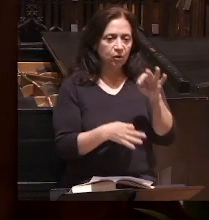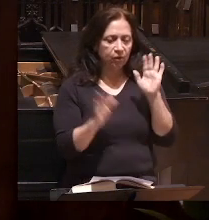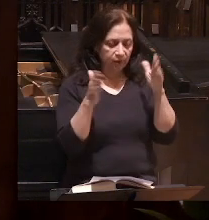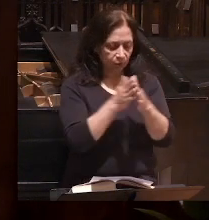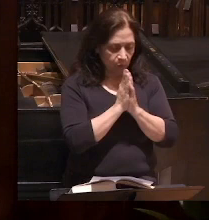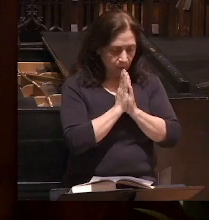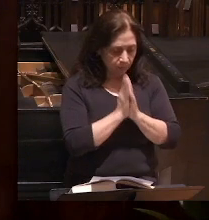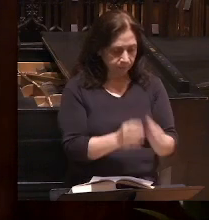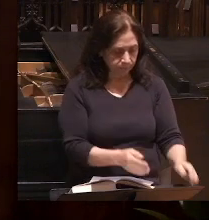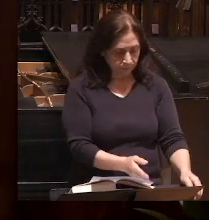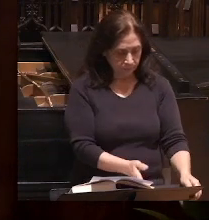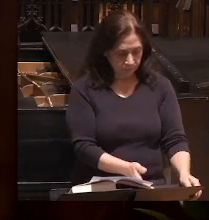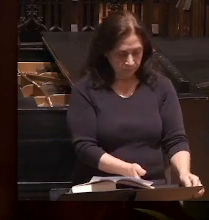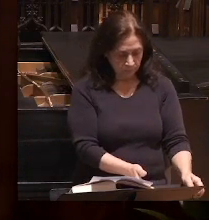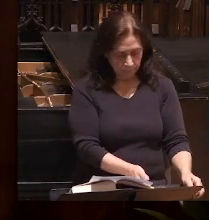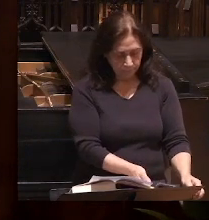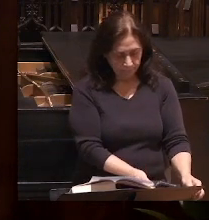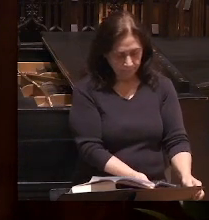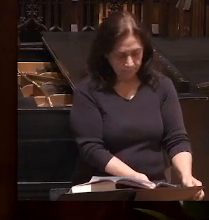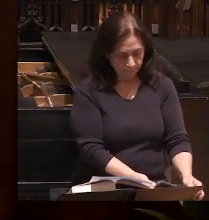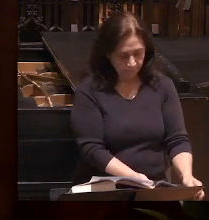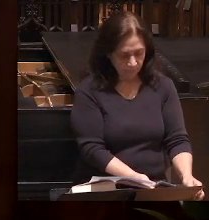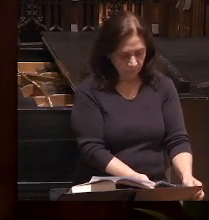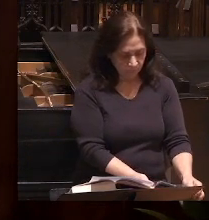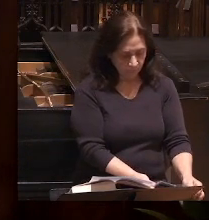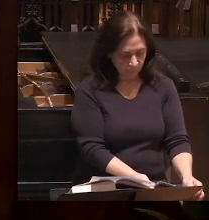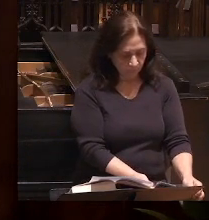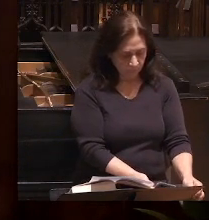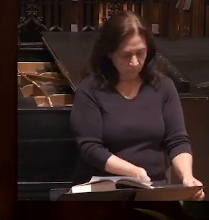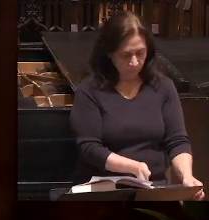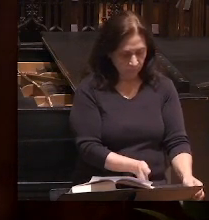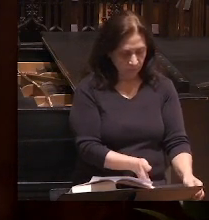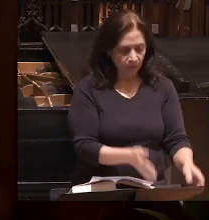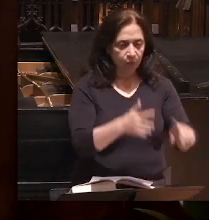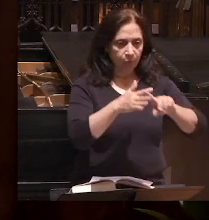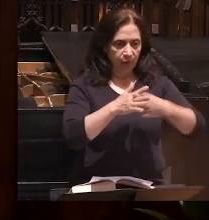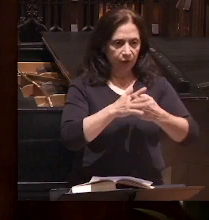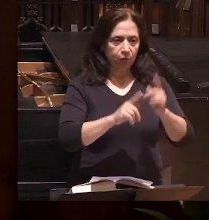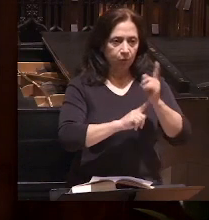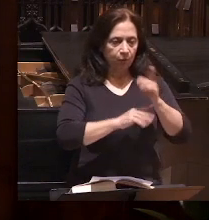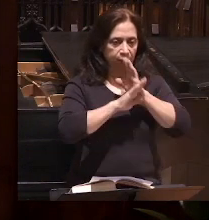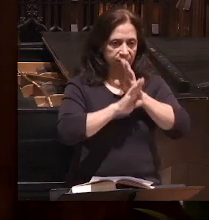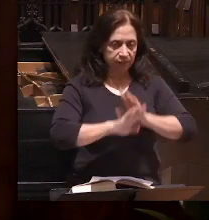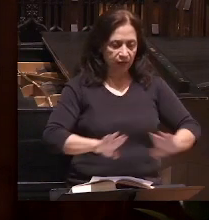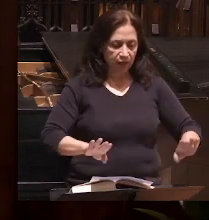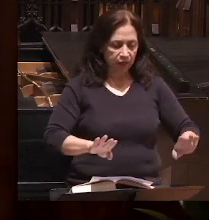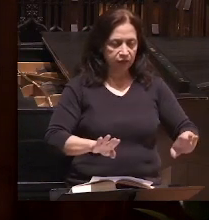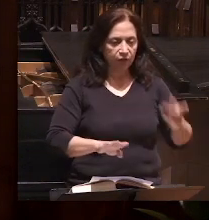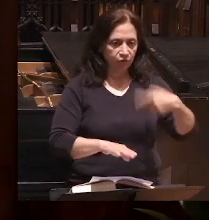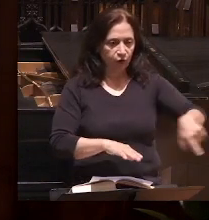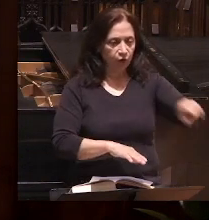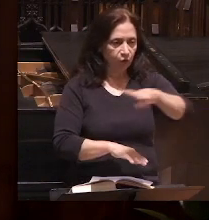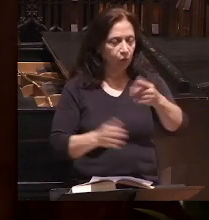prayer. Let us pray. We will open with a moment of quiet and silence for you